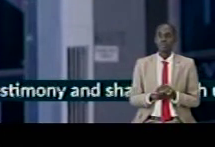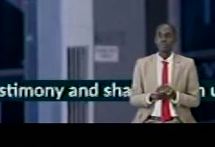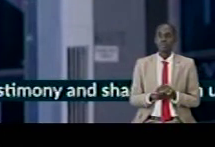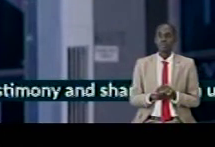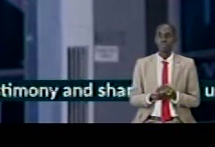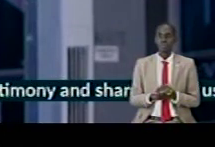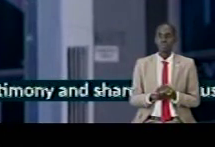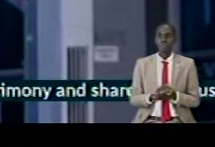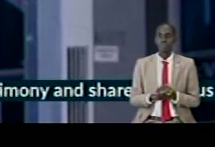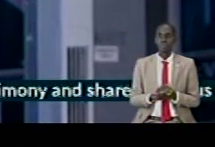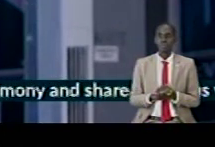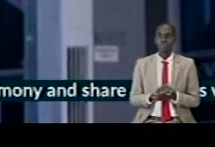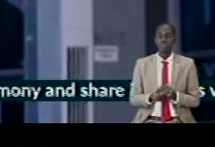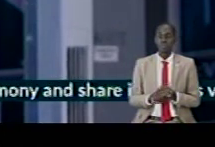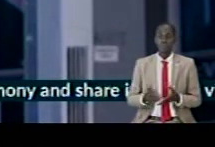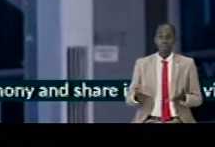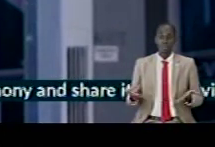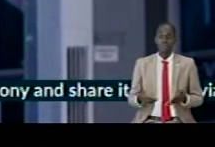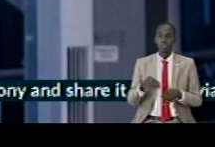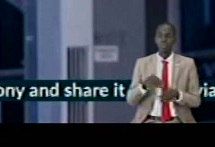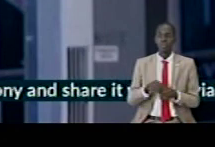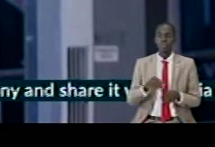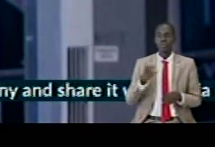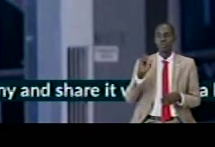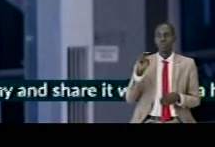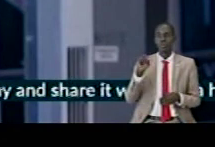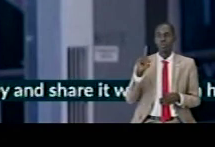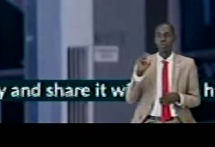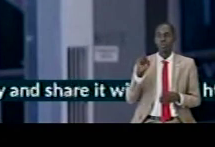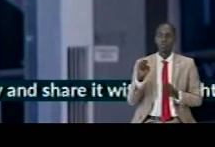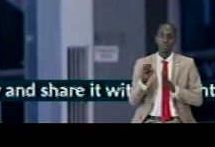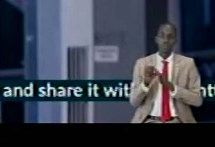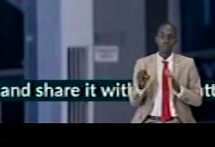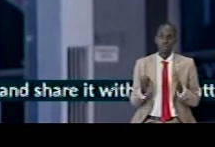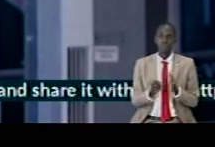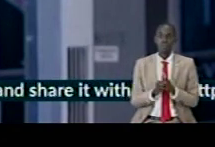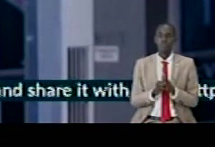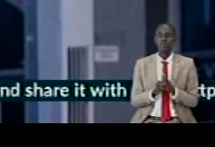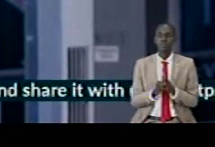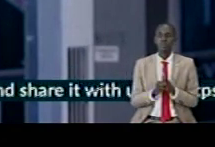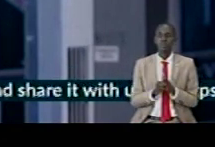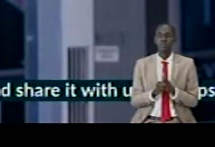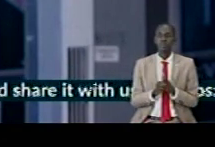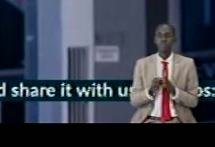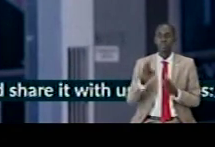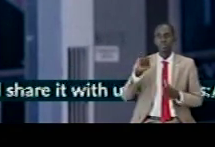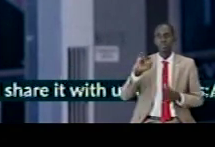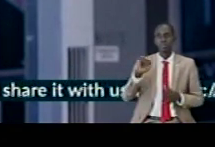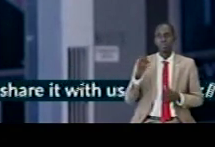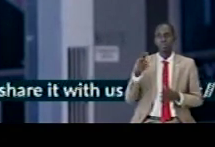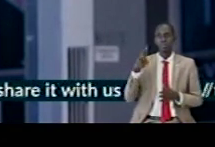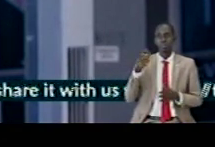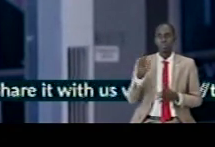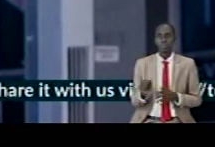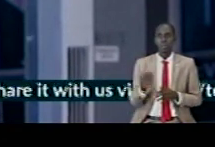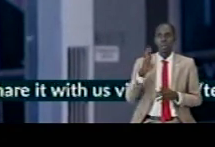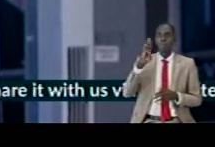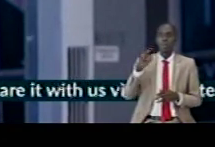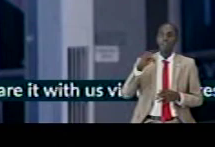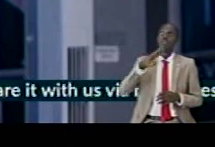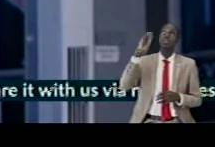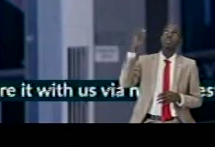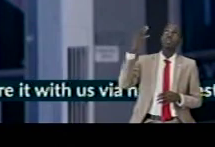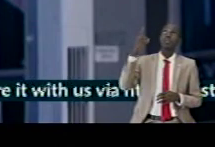Group, Akure North Region, Ondo State, Nigeria. By the grace of God, I